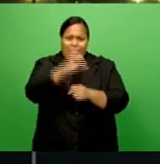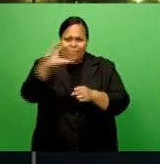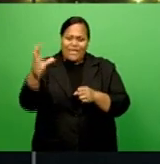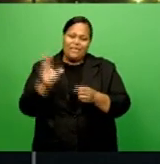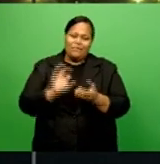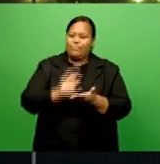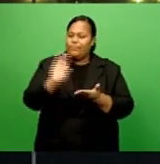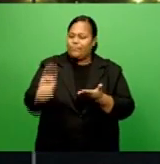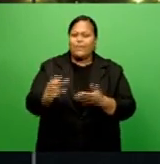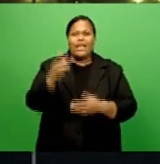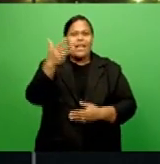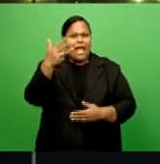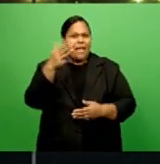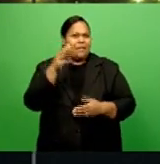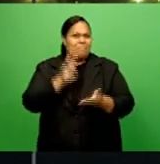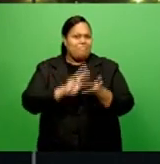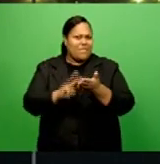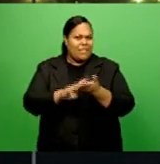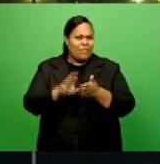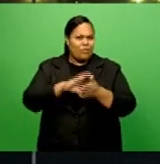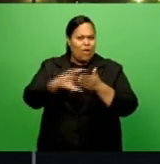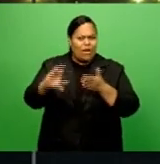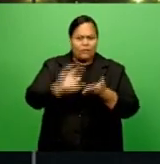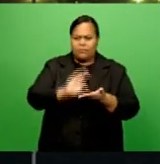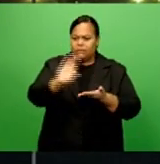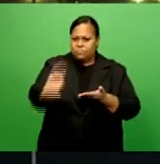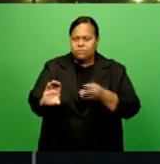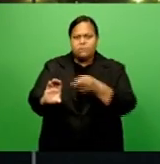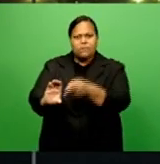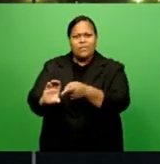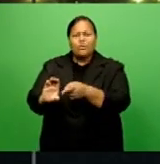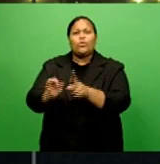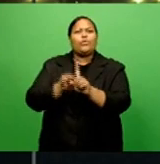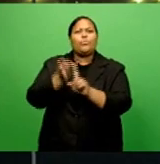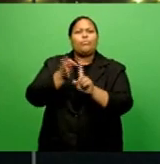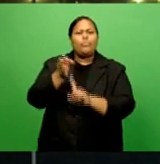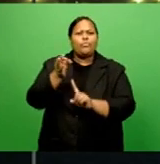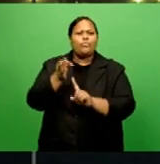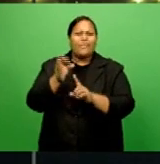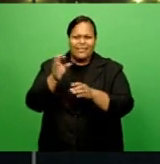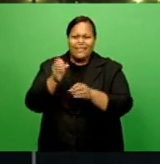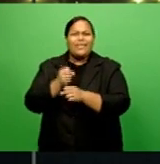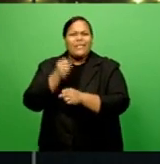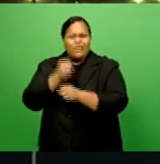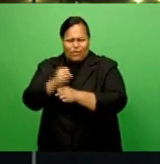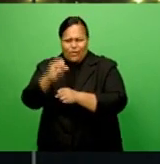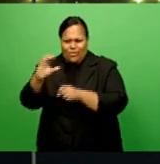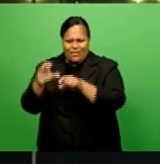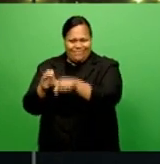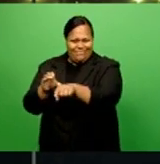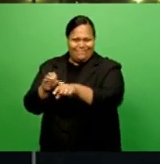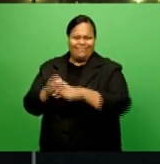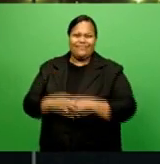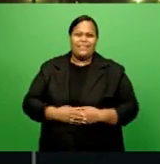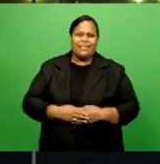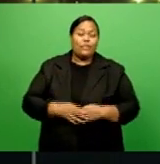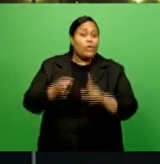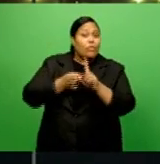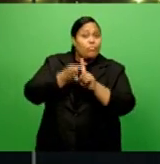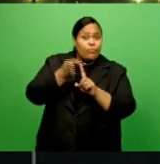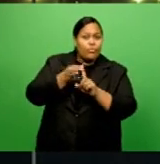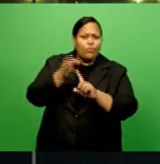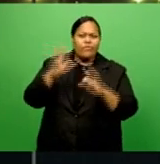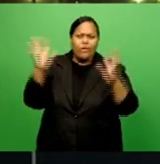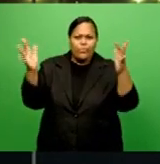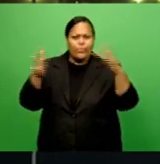the Lautoka sugar mill last year. Outgoing Chief Executive Graham Clark says this included improving the air quality